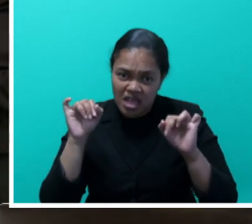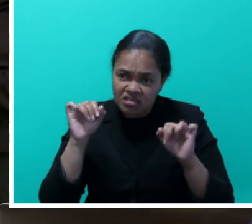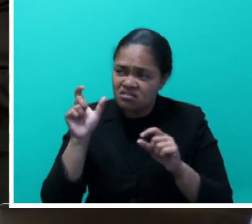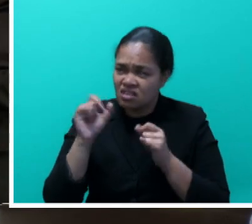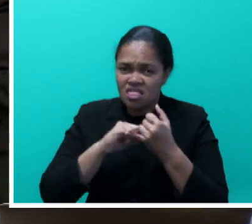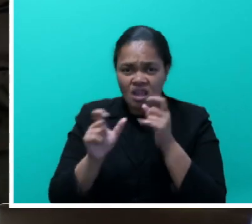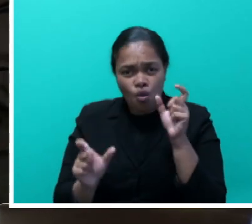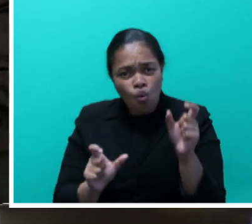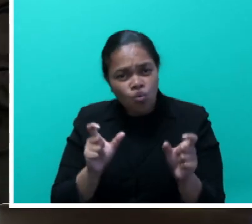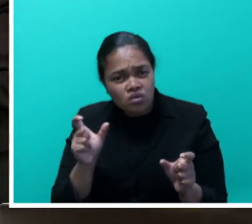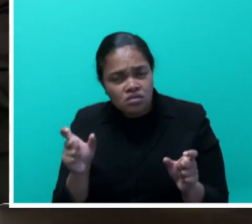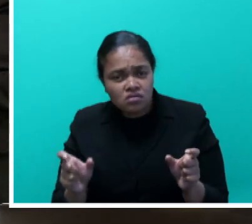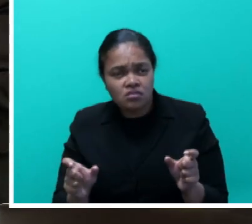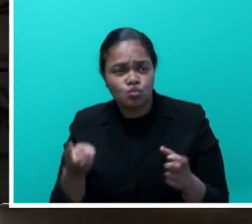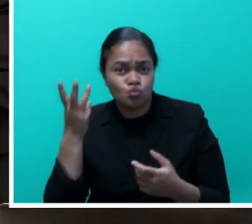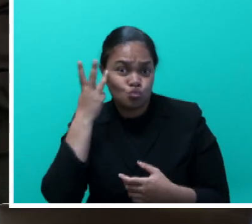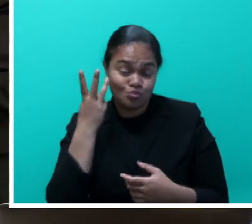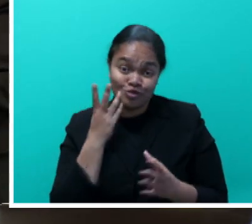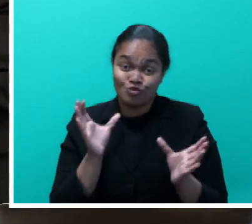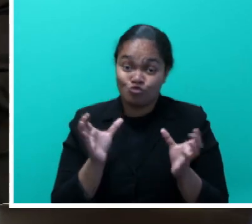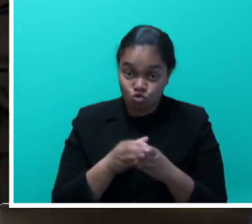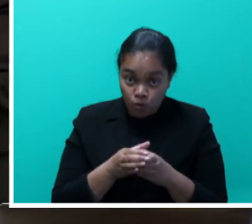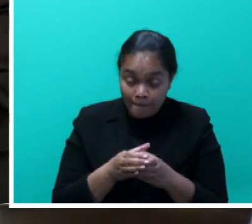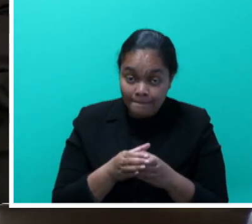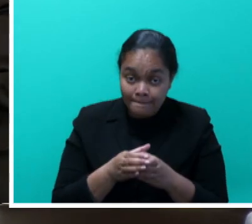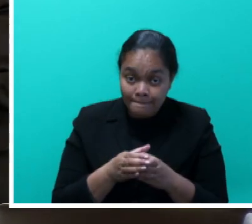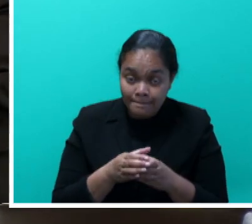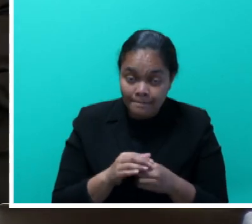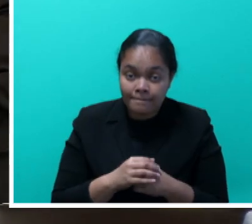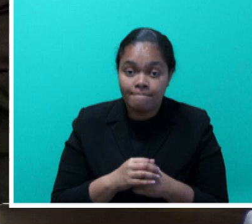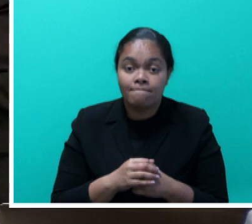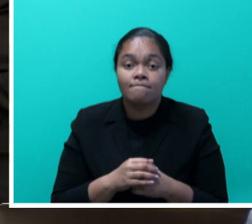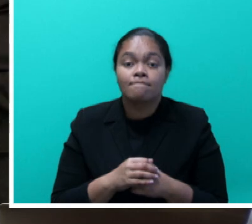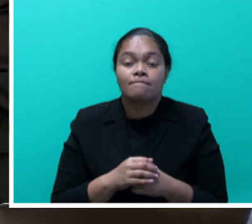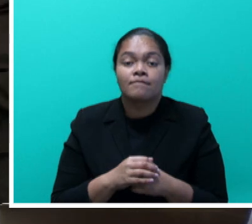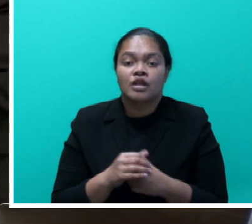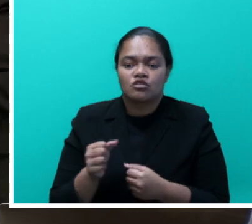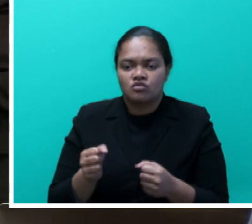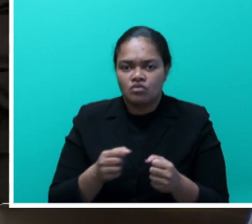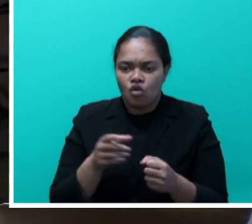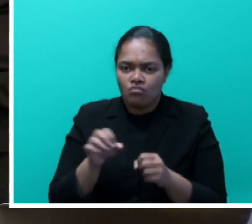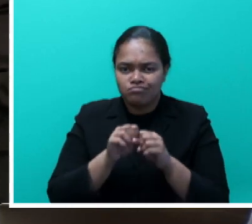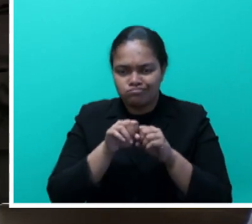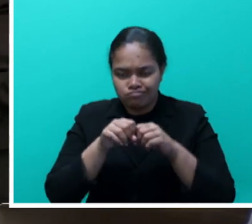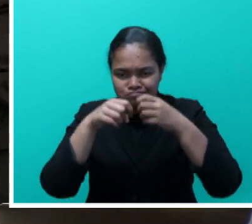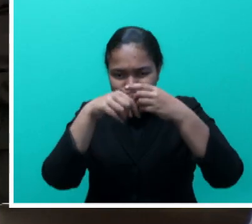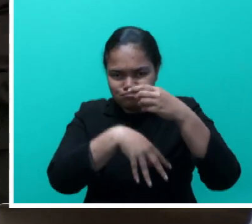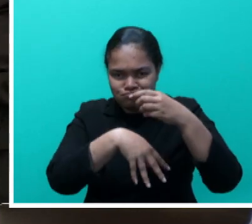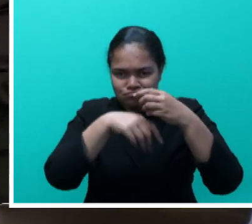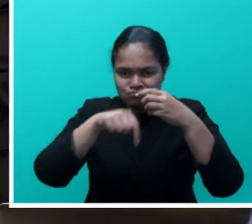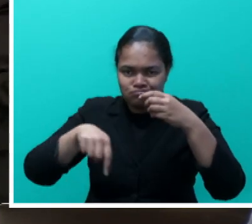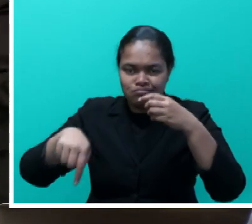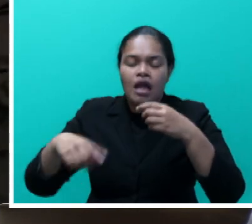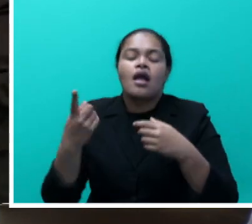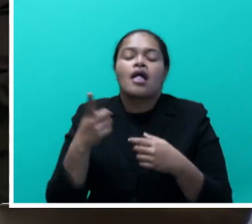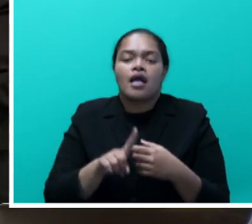stakeholders, the women's group, statutory bodies, provincial councils, and